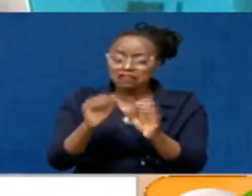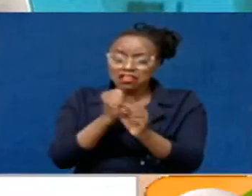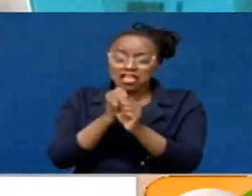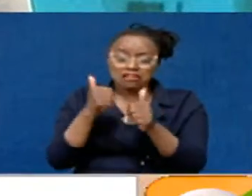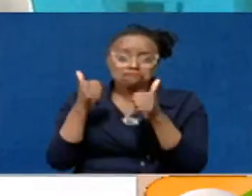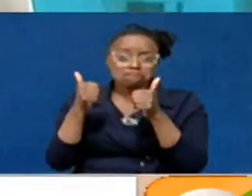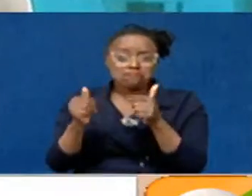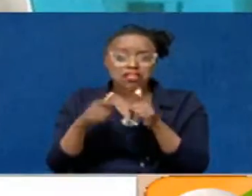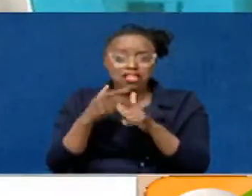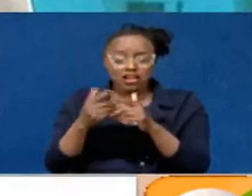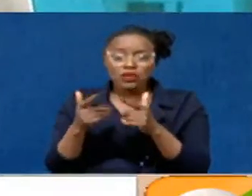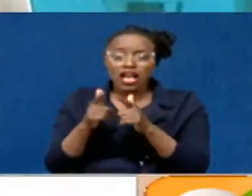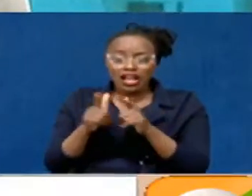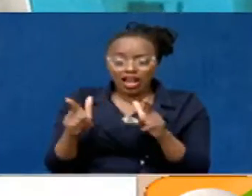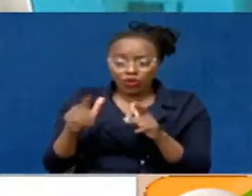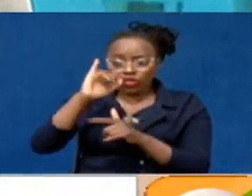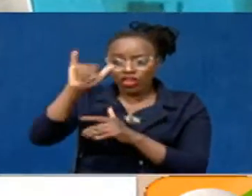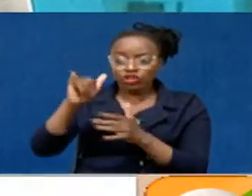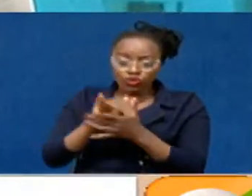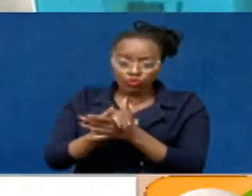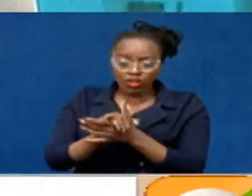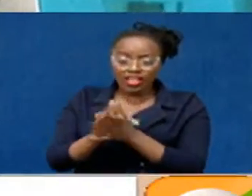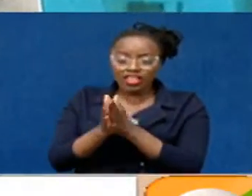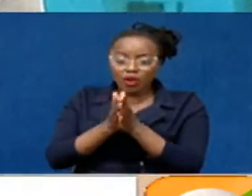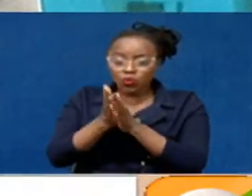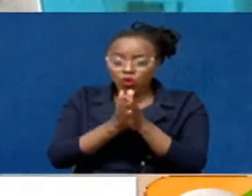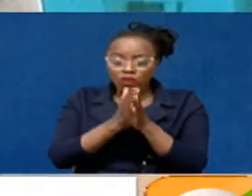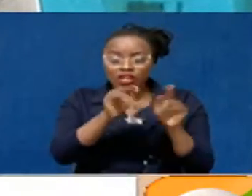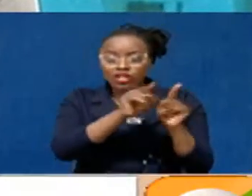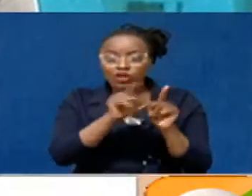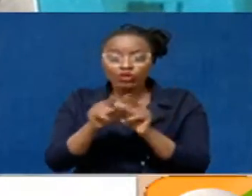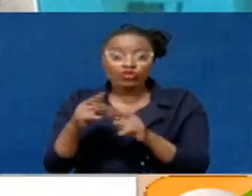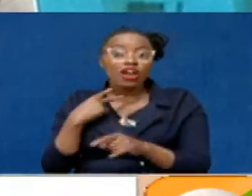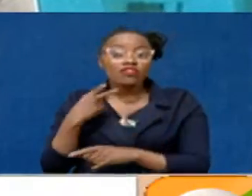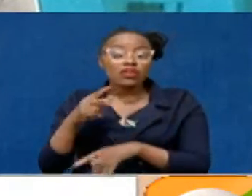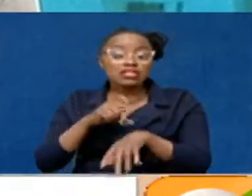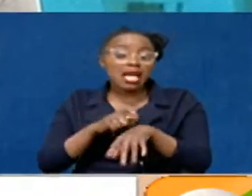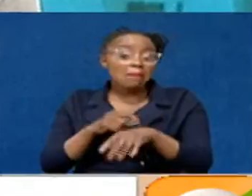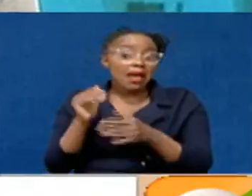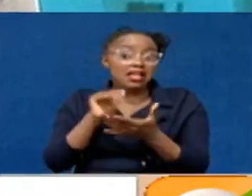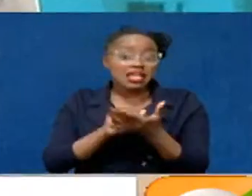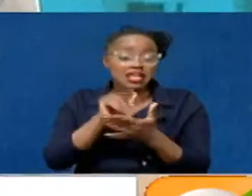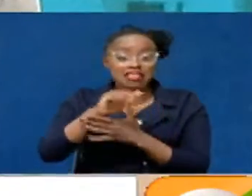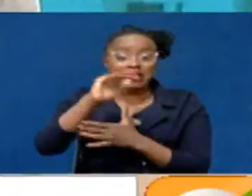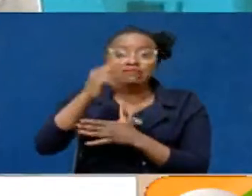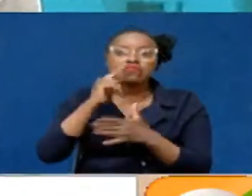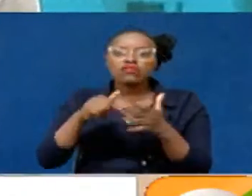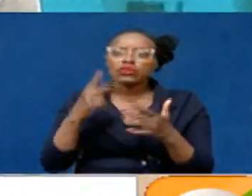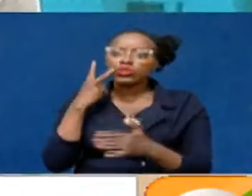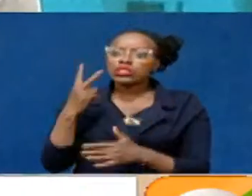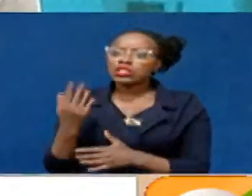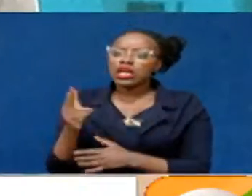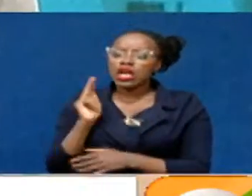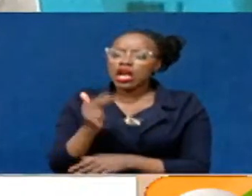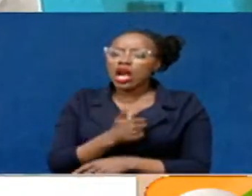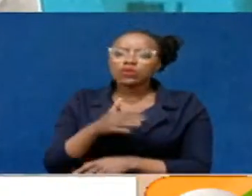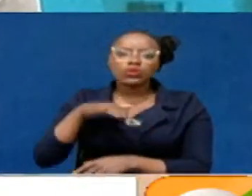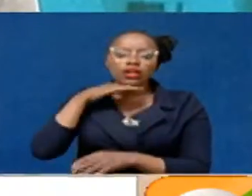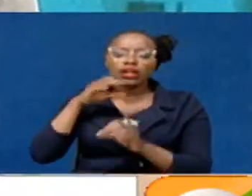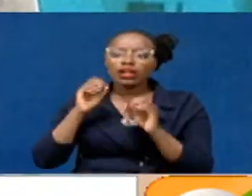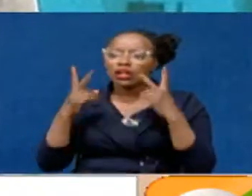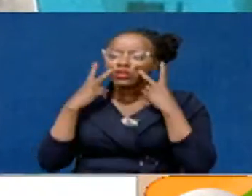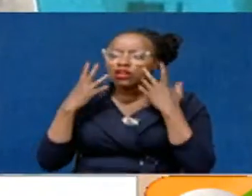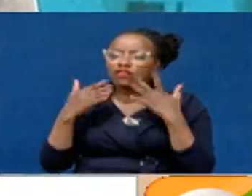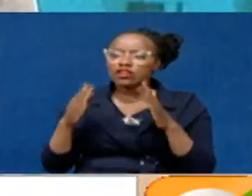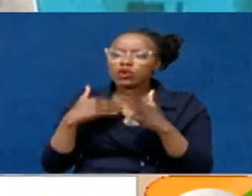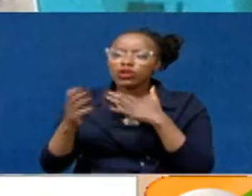well, could give Jubilee the momentum and actually a voice once again in this town to say, look, we are not dead. You